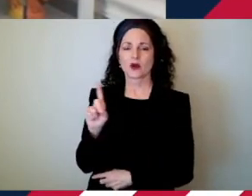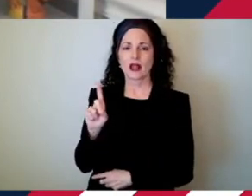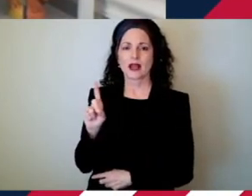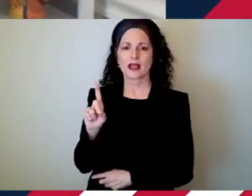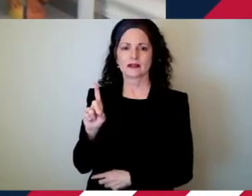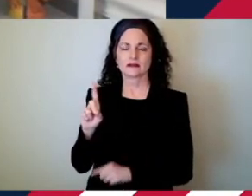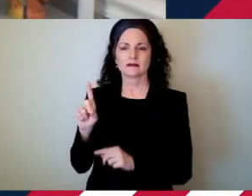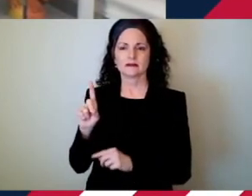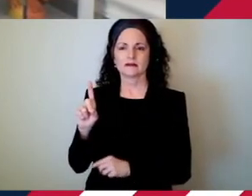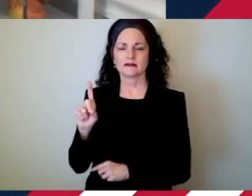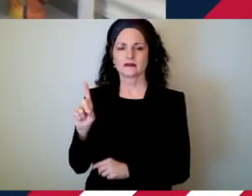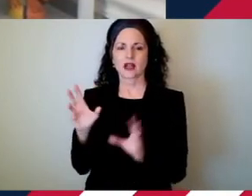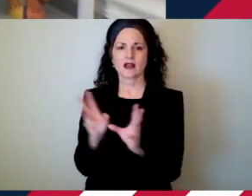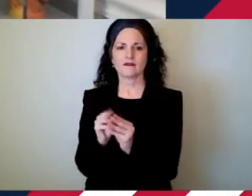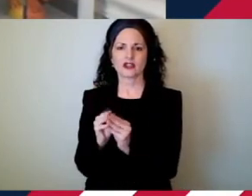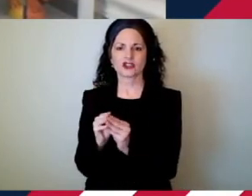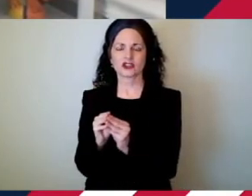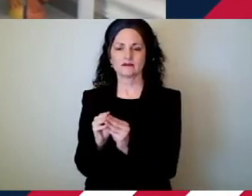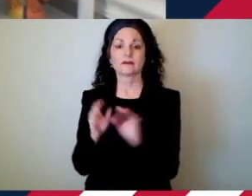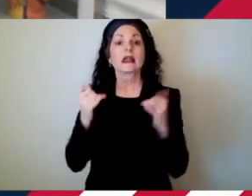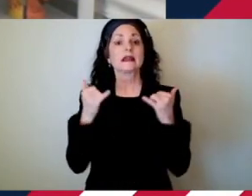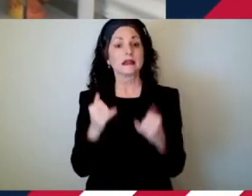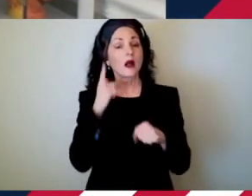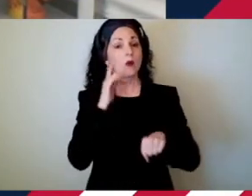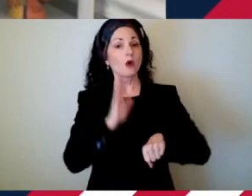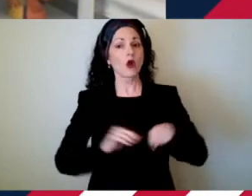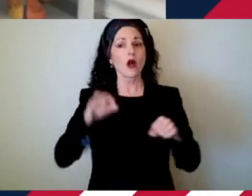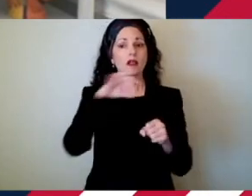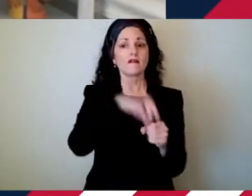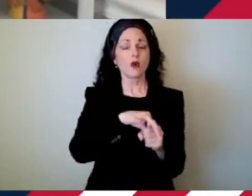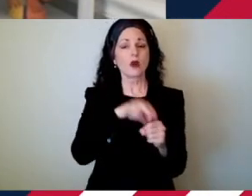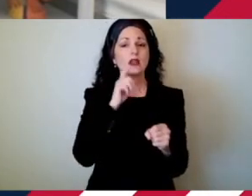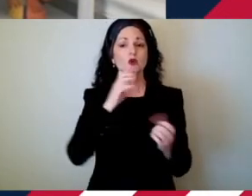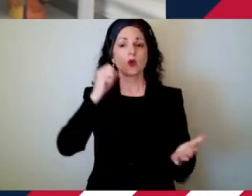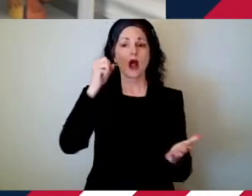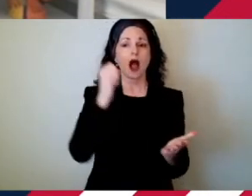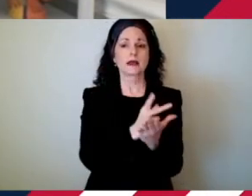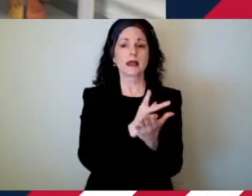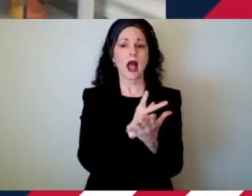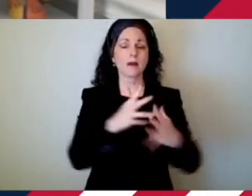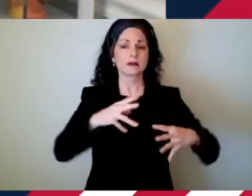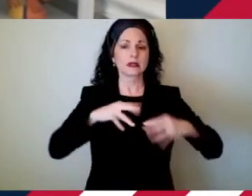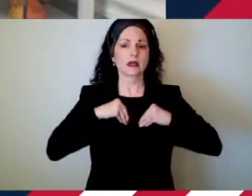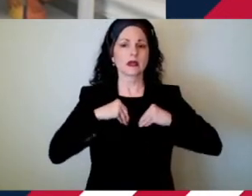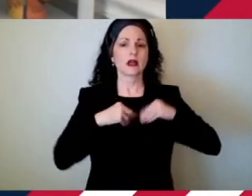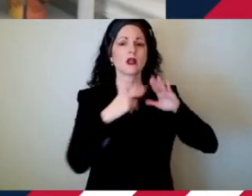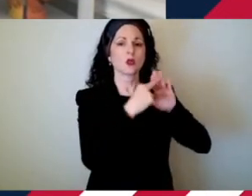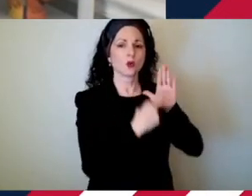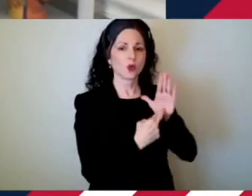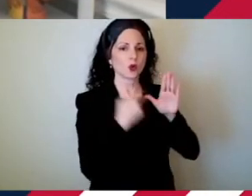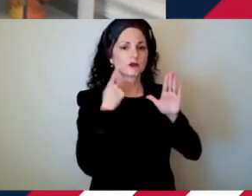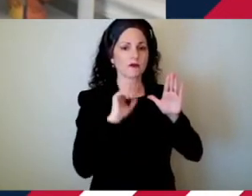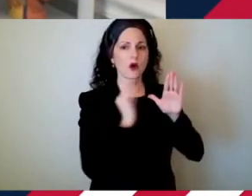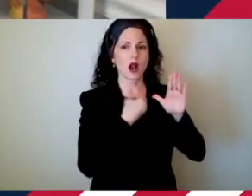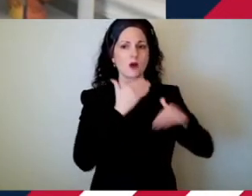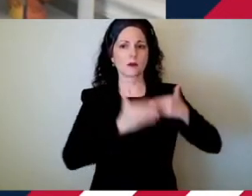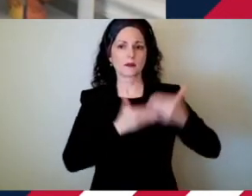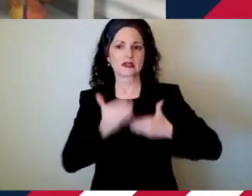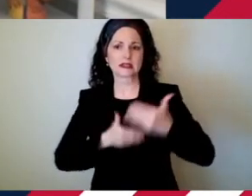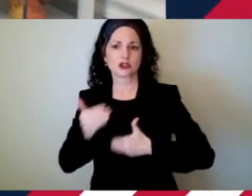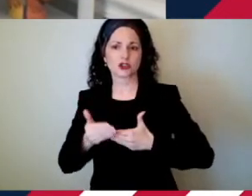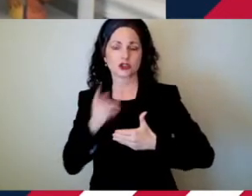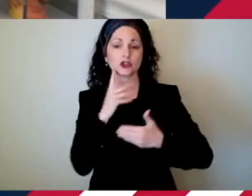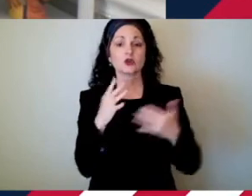now call a vote to adopt the rules of procedure. So now, please vote in the Rules Committee